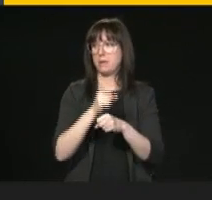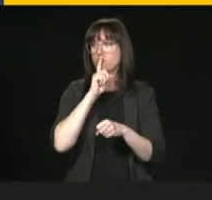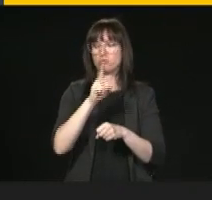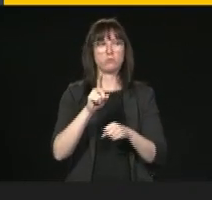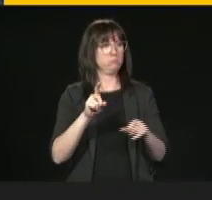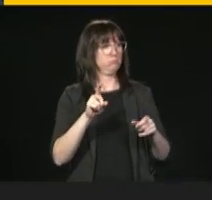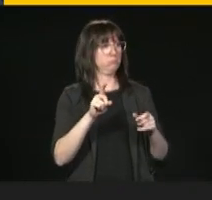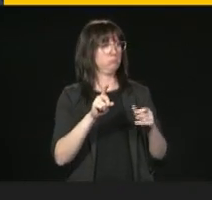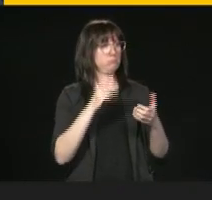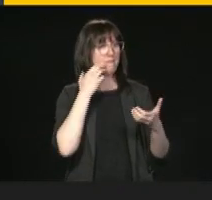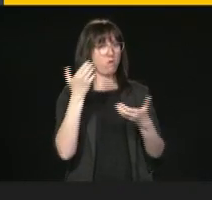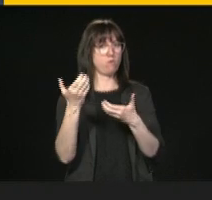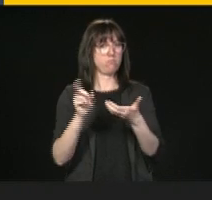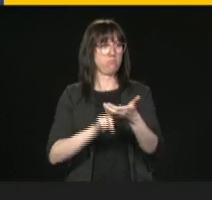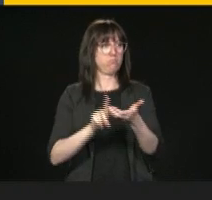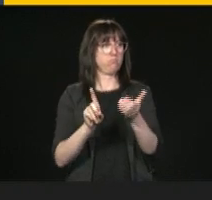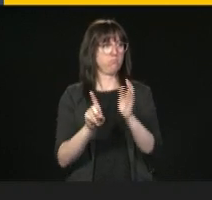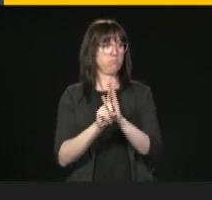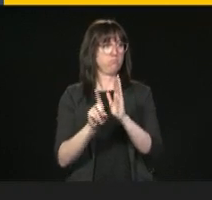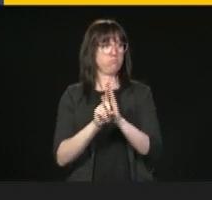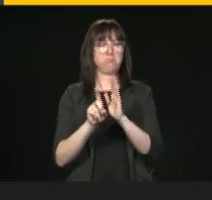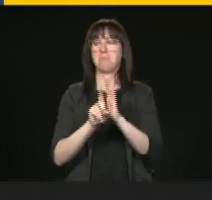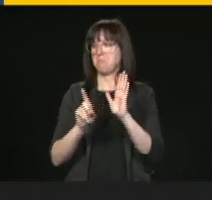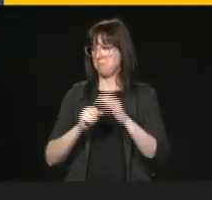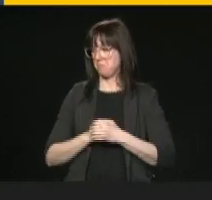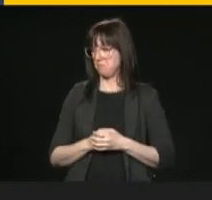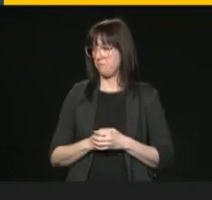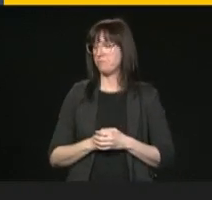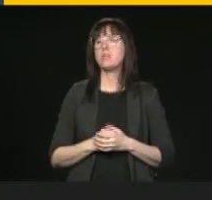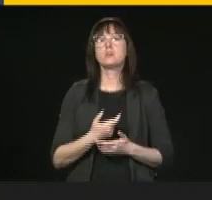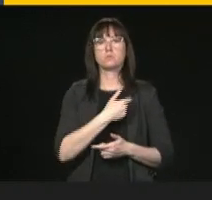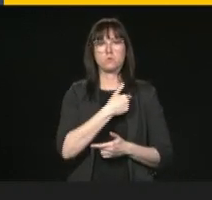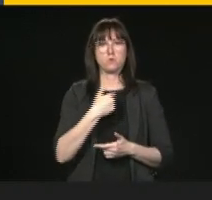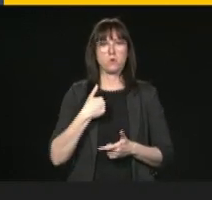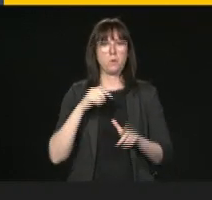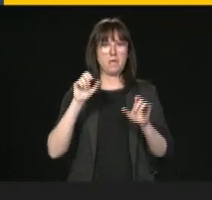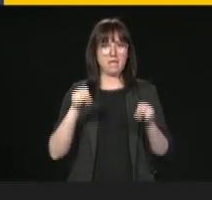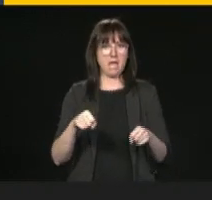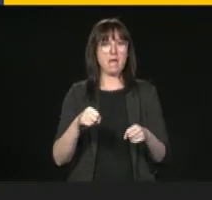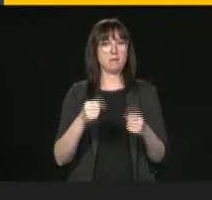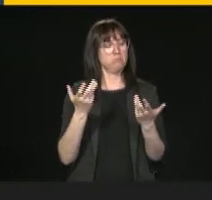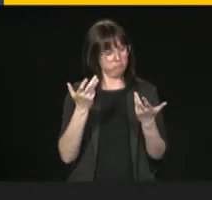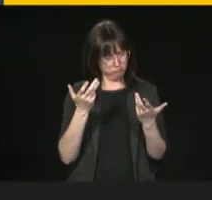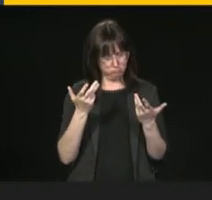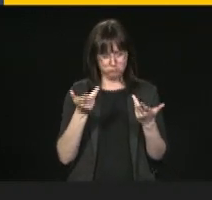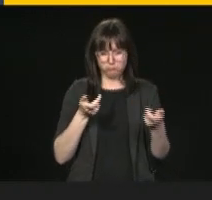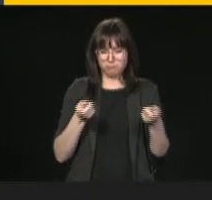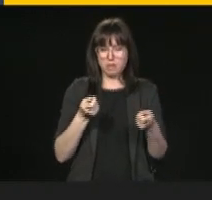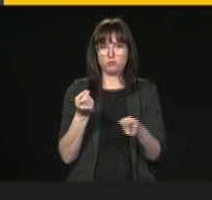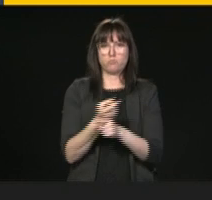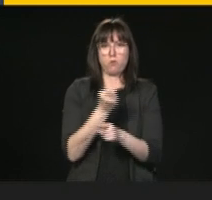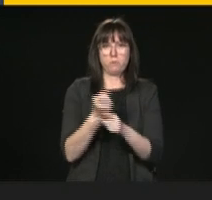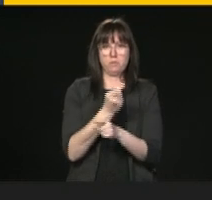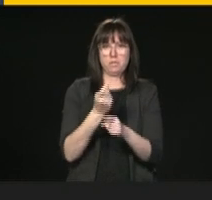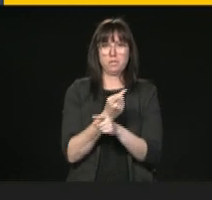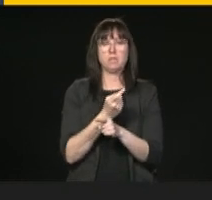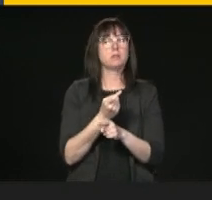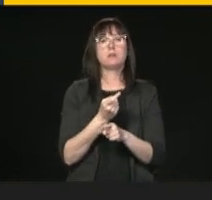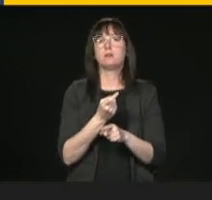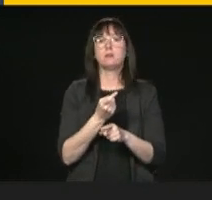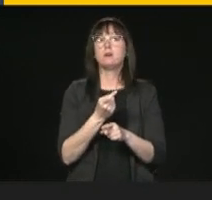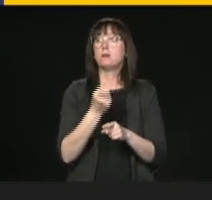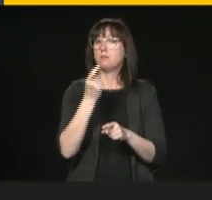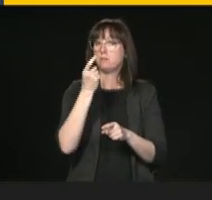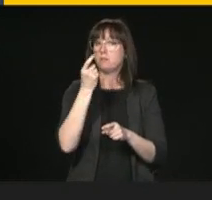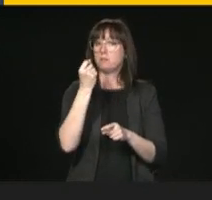So we have the capacity to deal with this in the way that we need to. I will tell you that we have not put a cap on what we